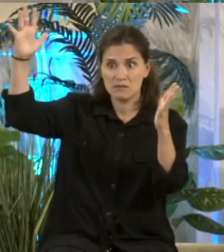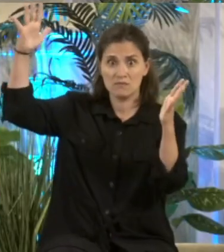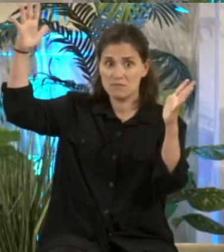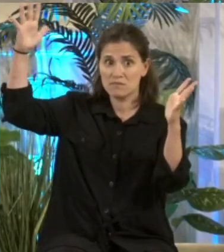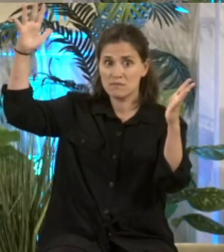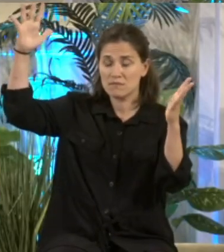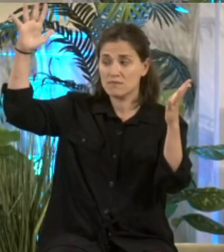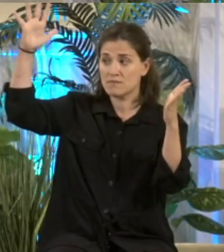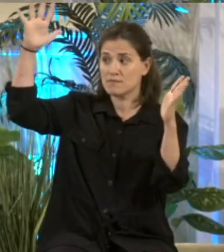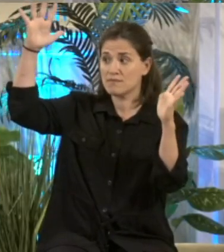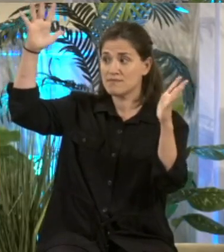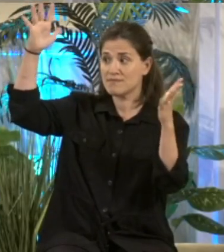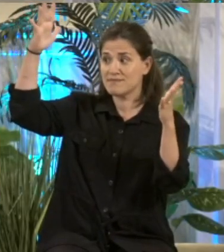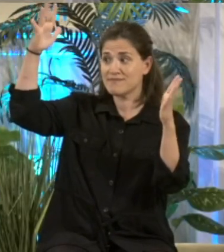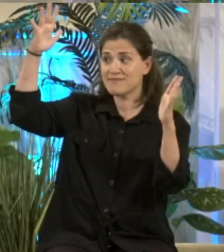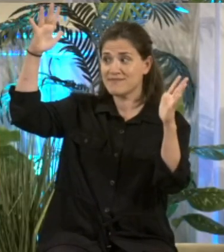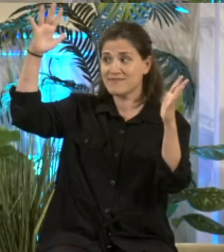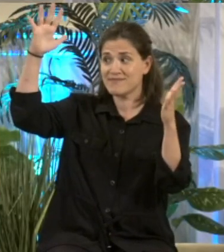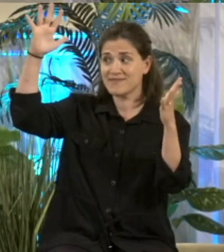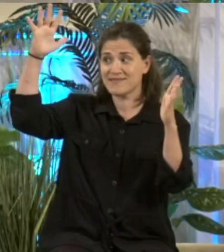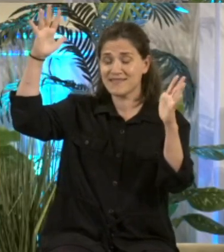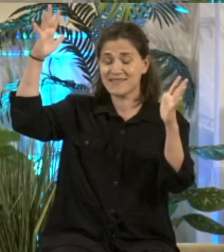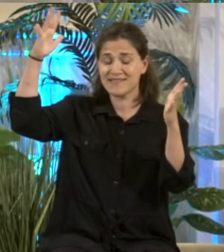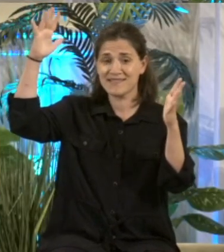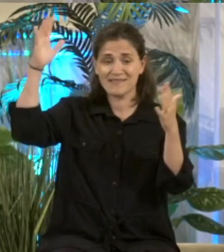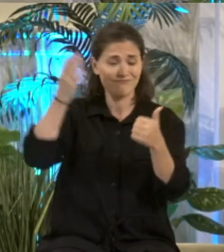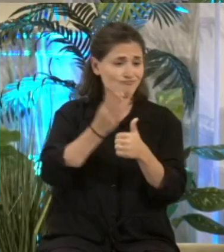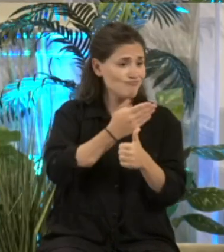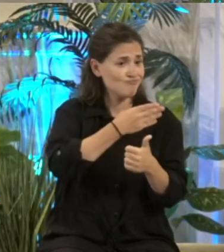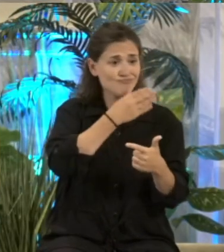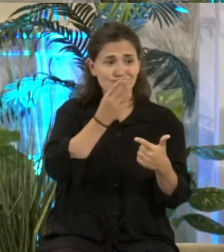musical people I know.